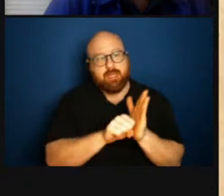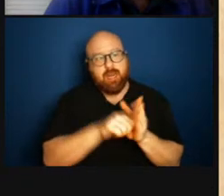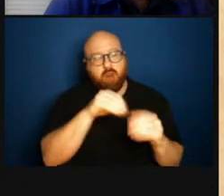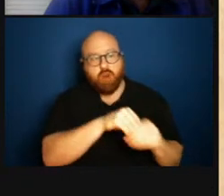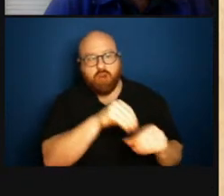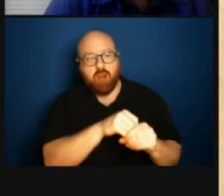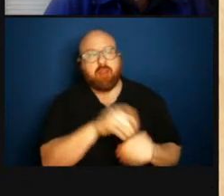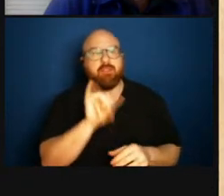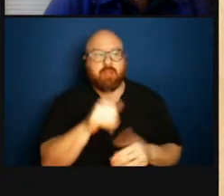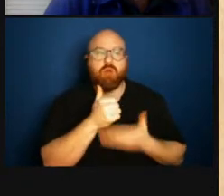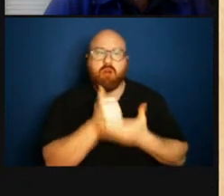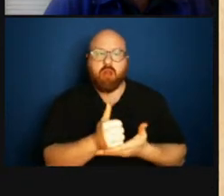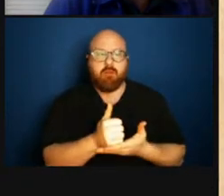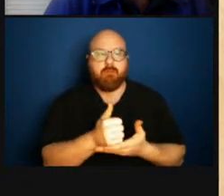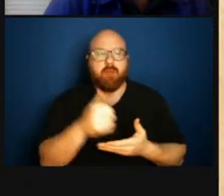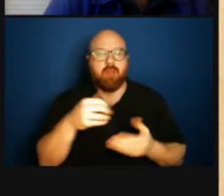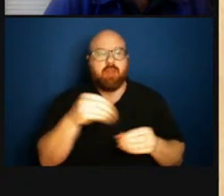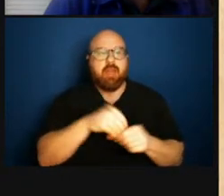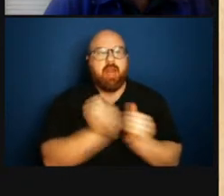well. And